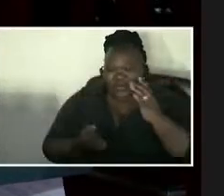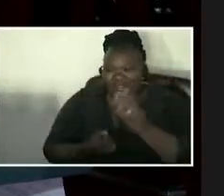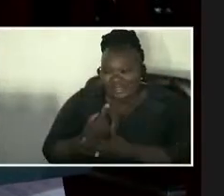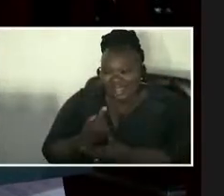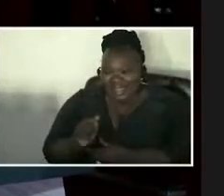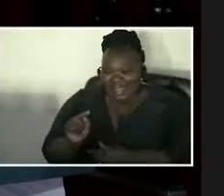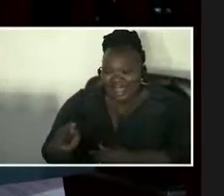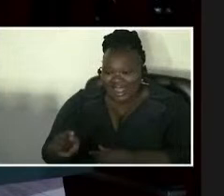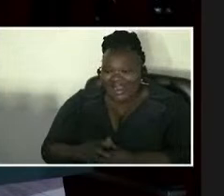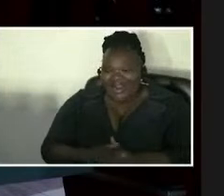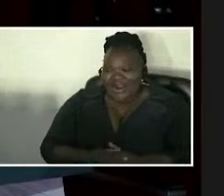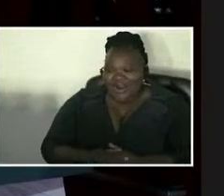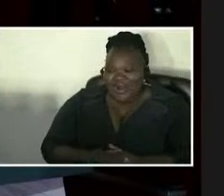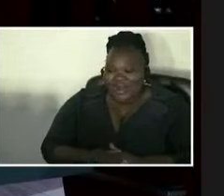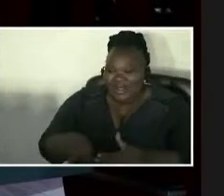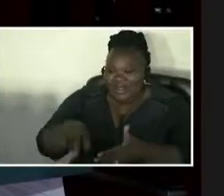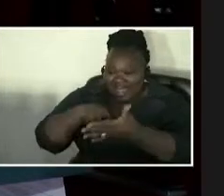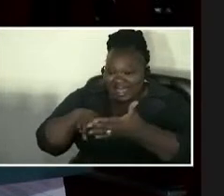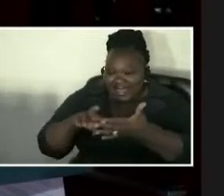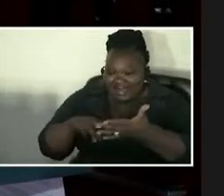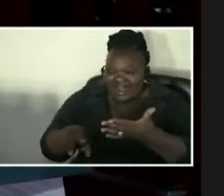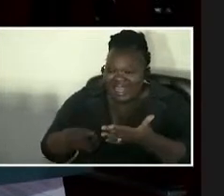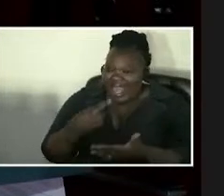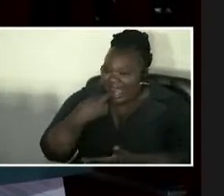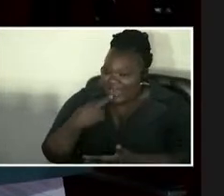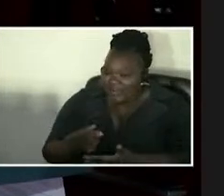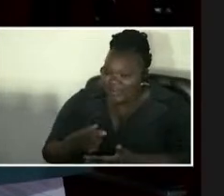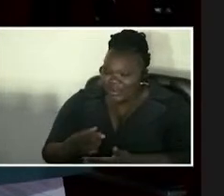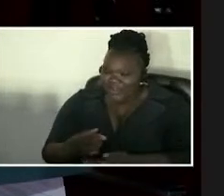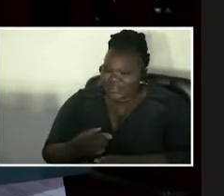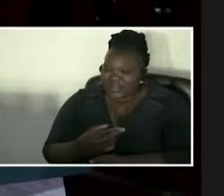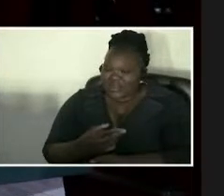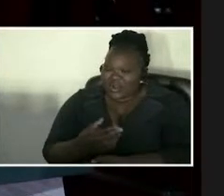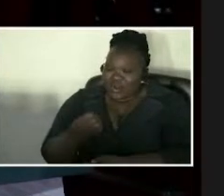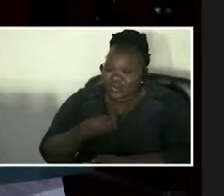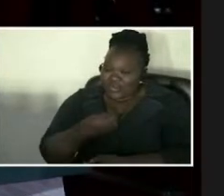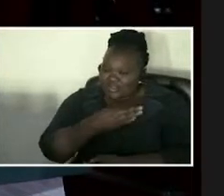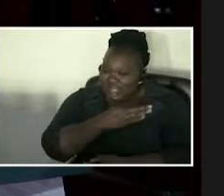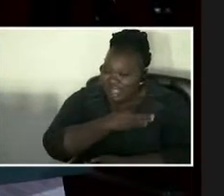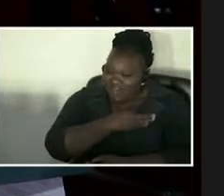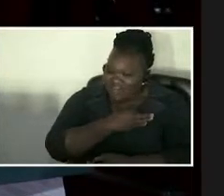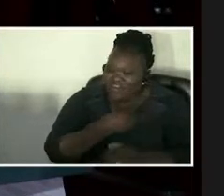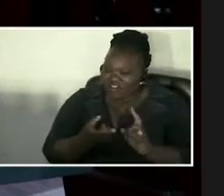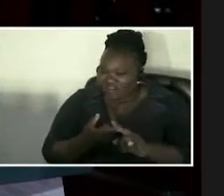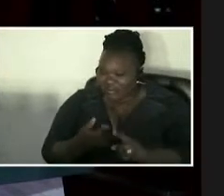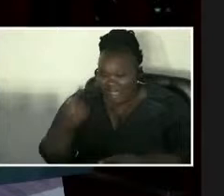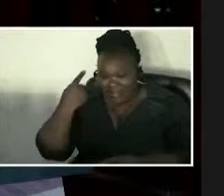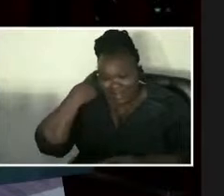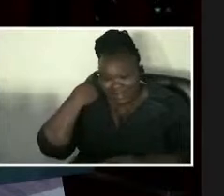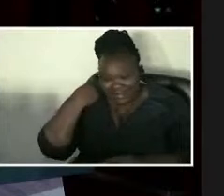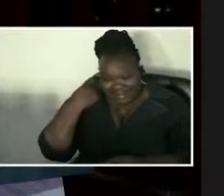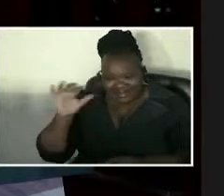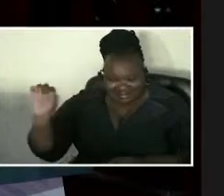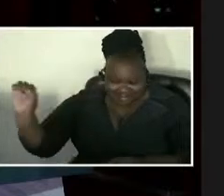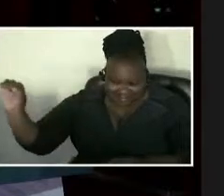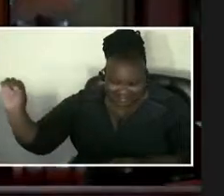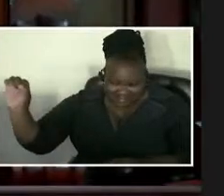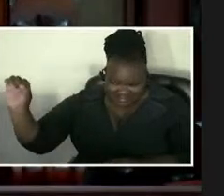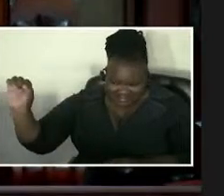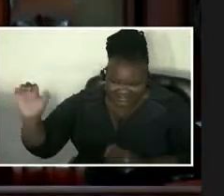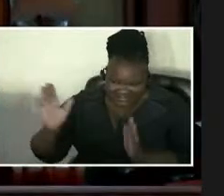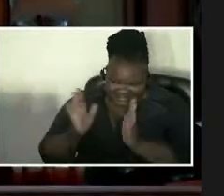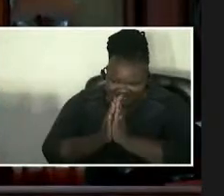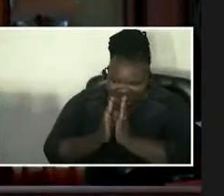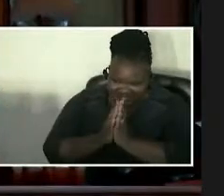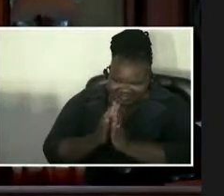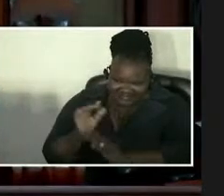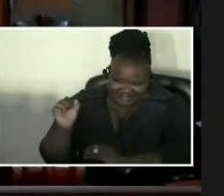we constantly read reports of hospital staff from administration please send all that